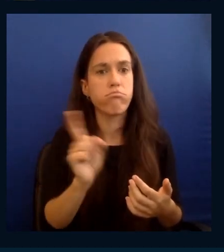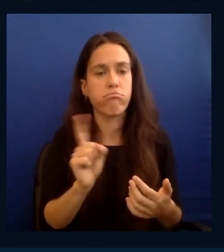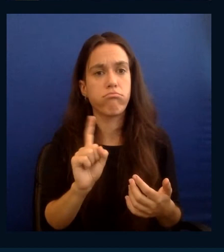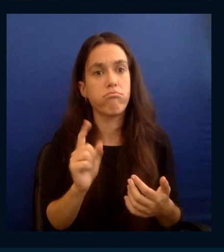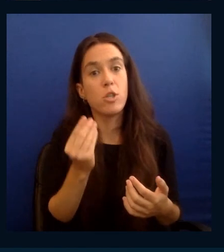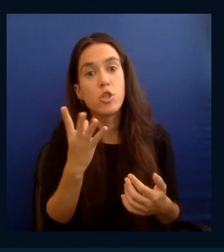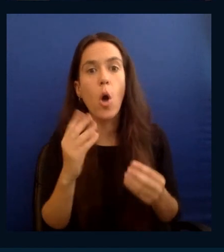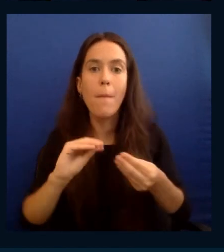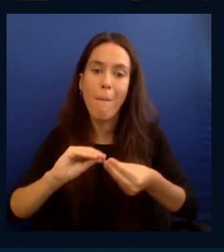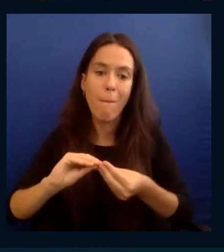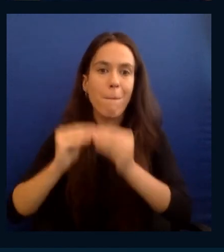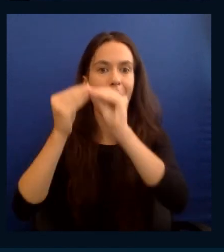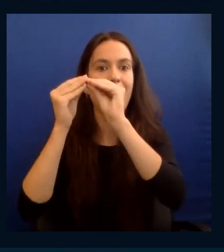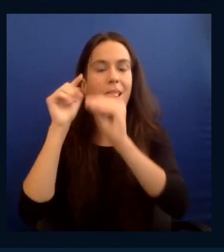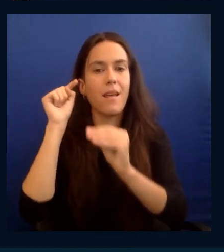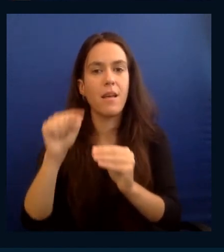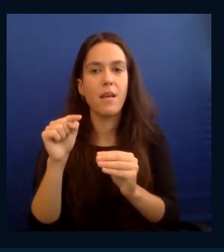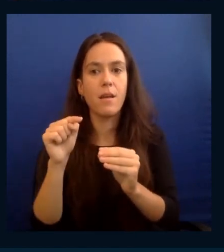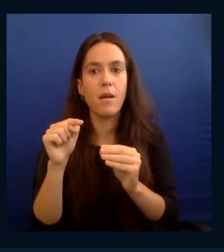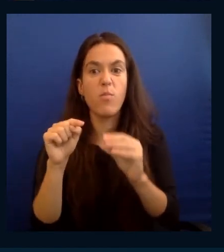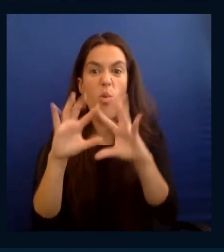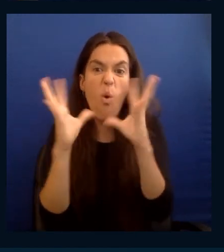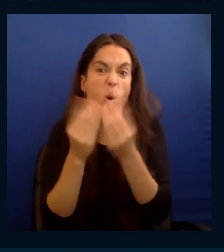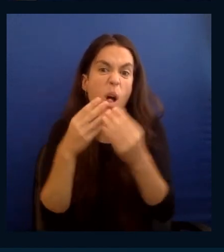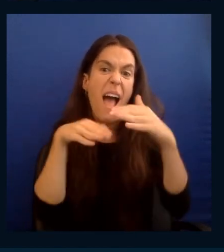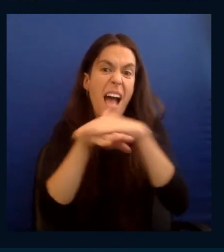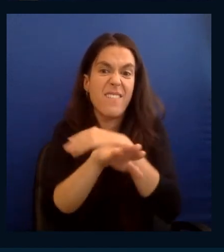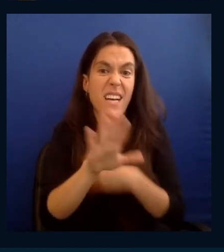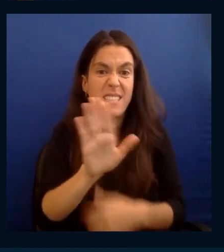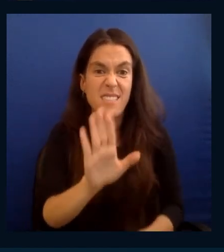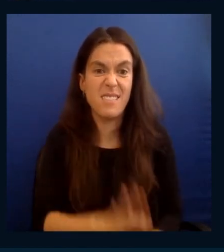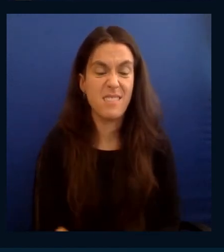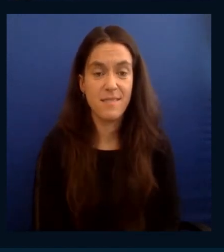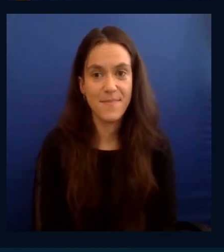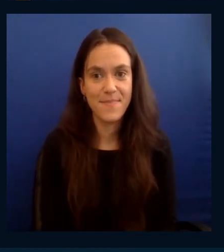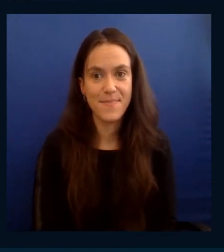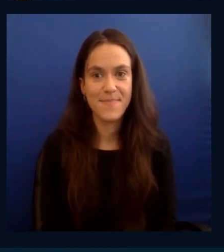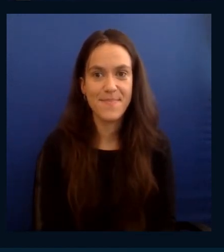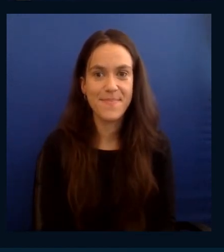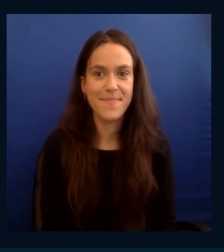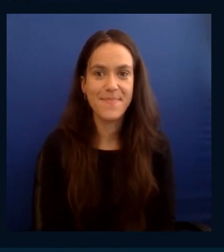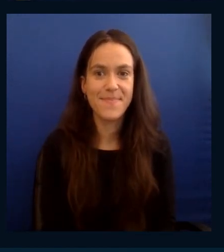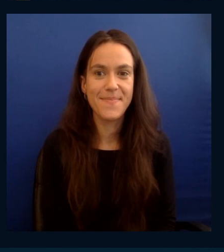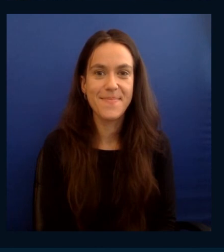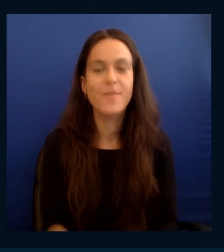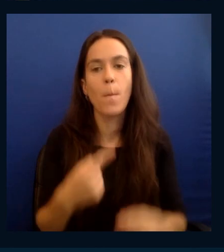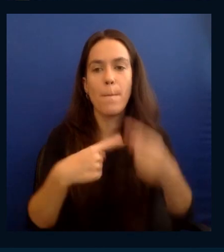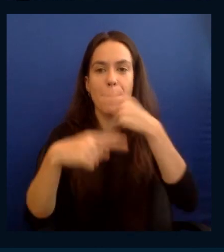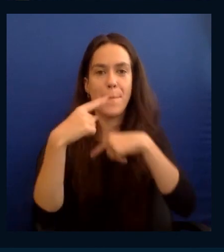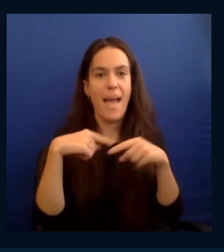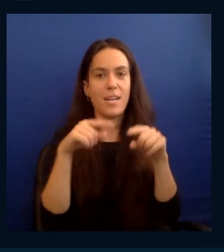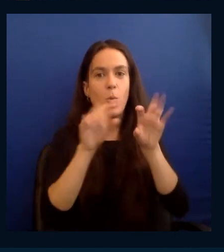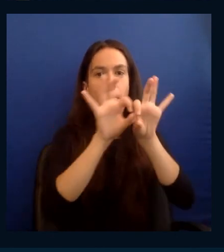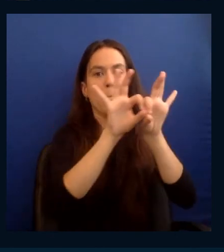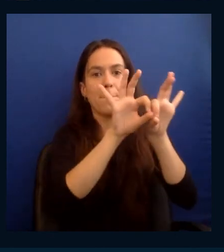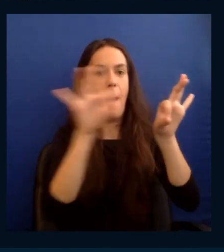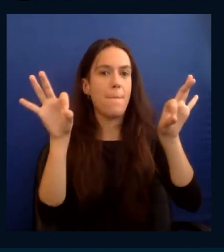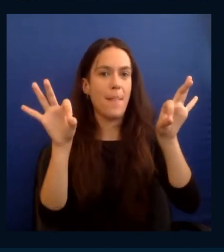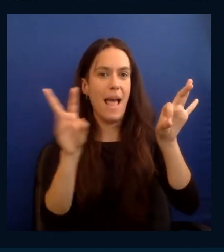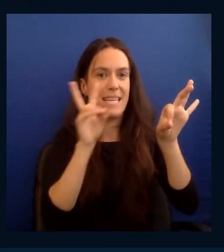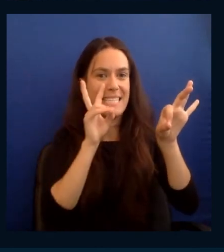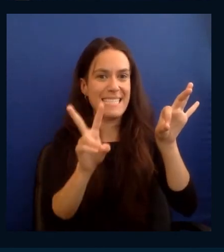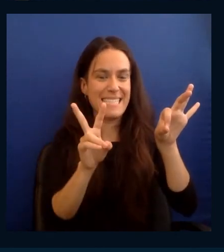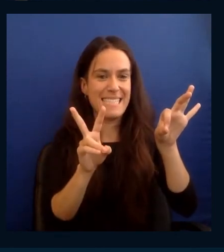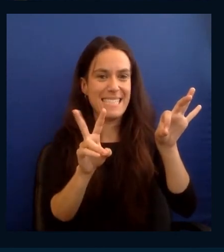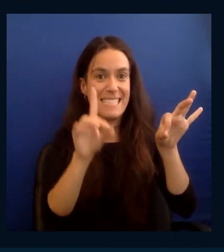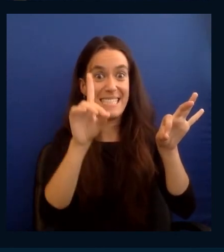Apps, but ideally, not everyone has access to it. So let's go back to our pipeline. We can see that our deployment here